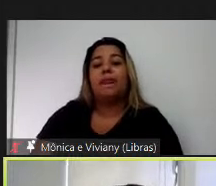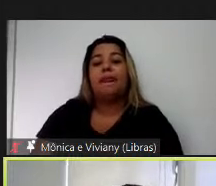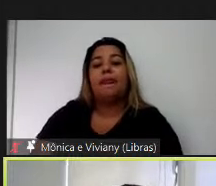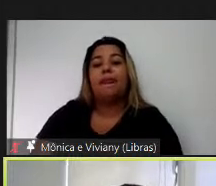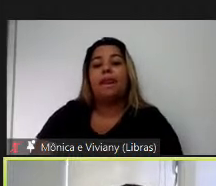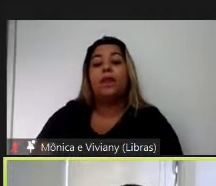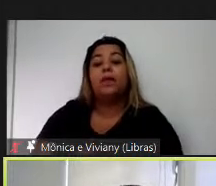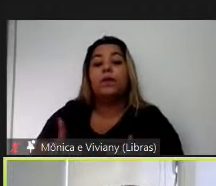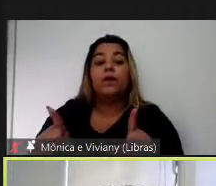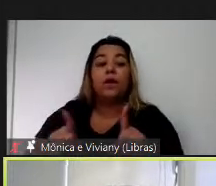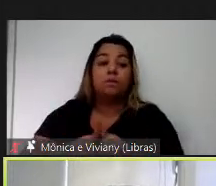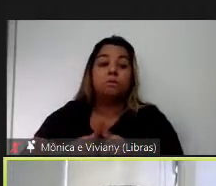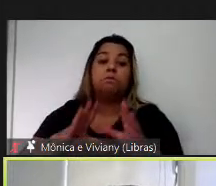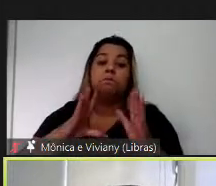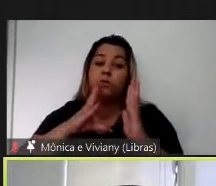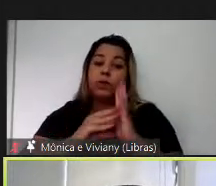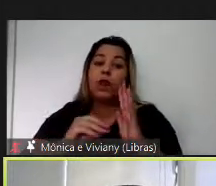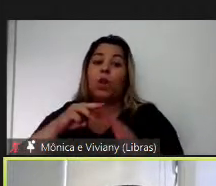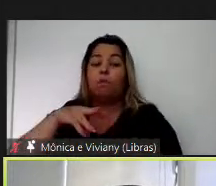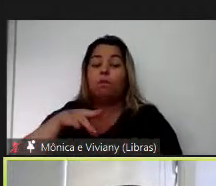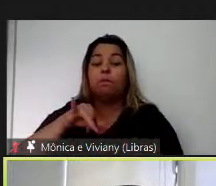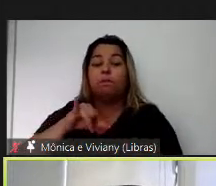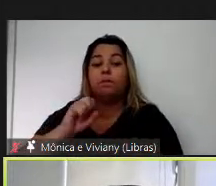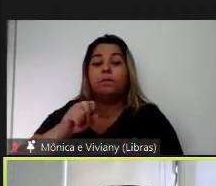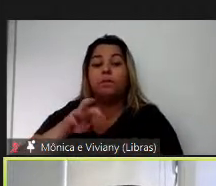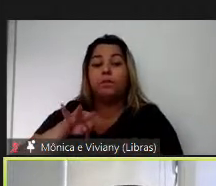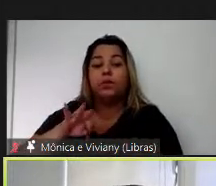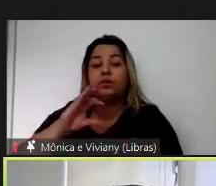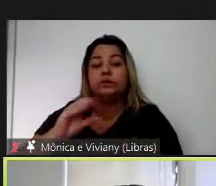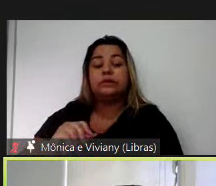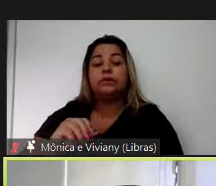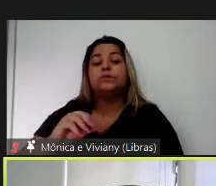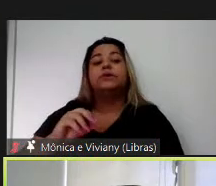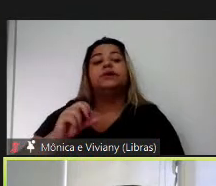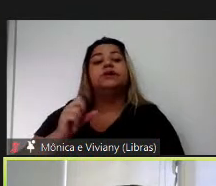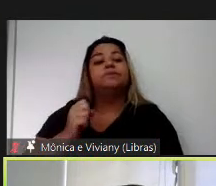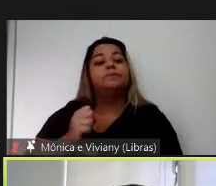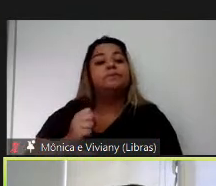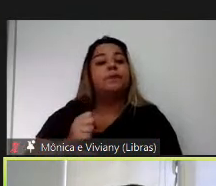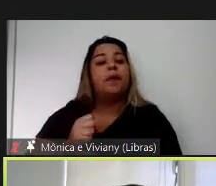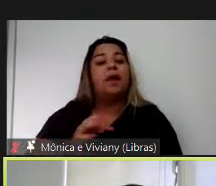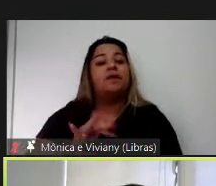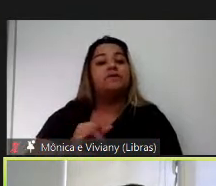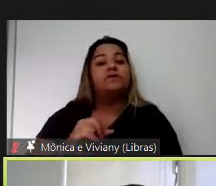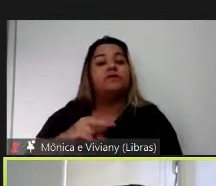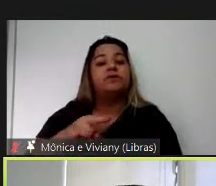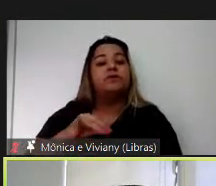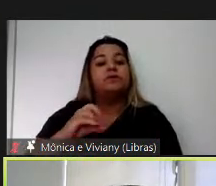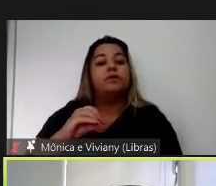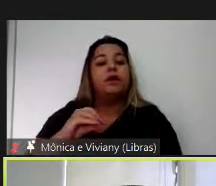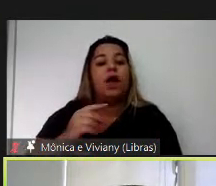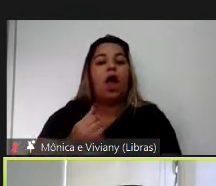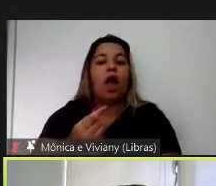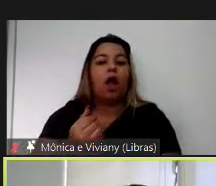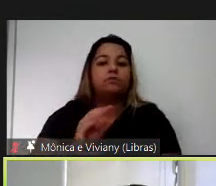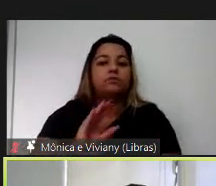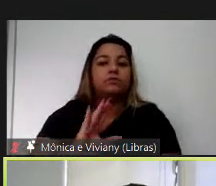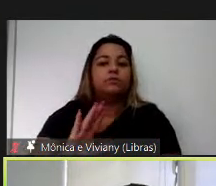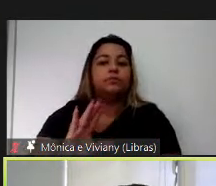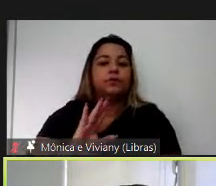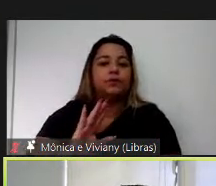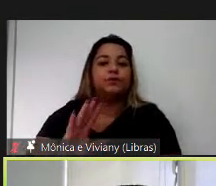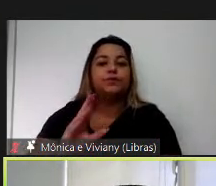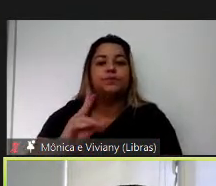before, different types of registry for the population, the development of the reach for